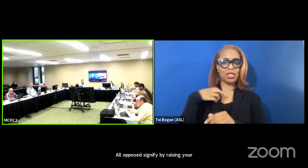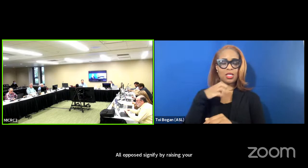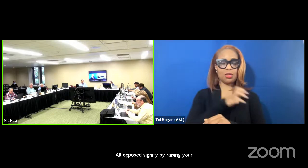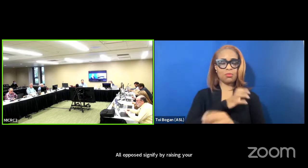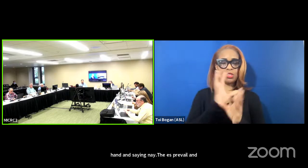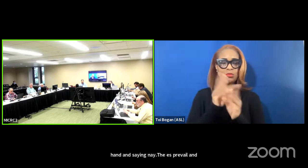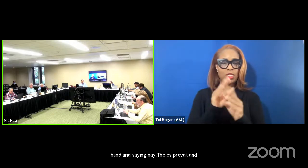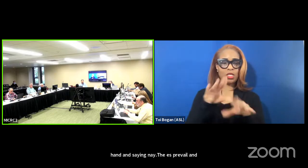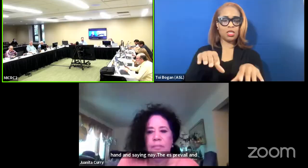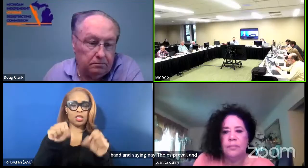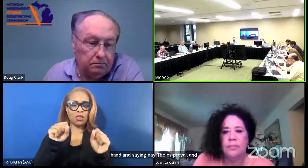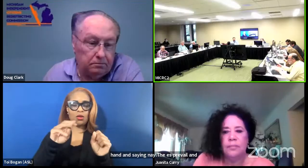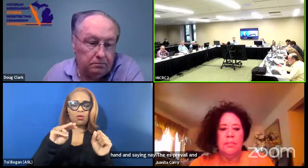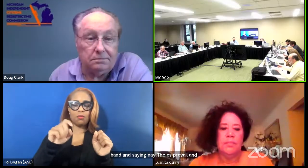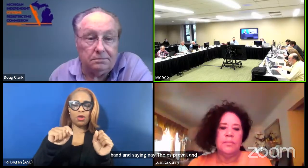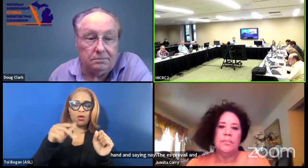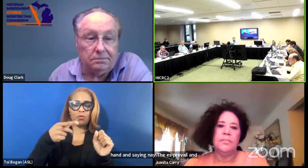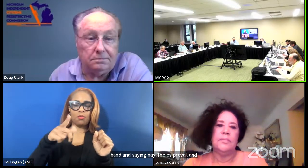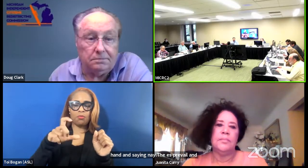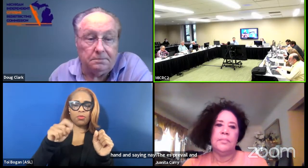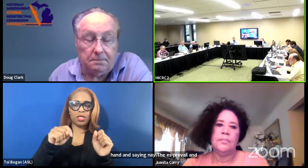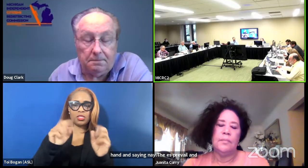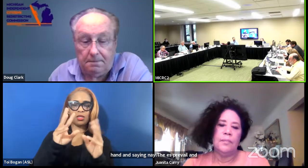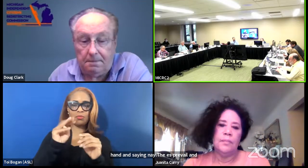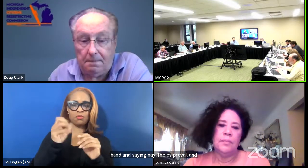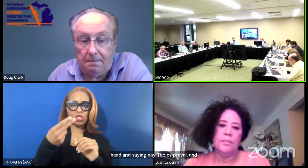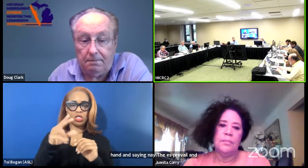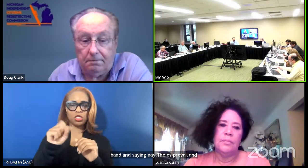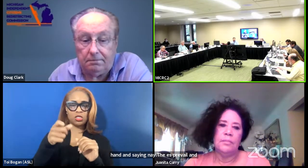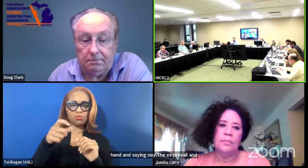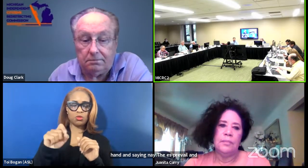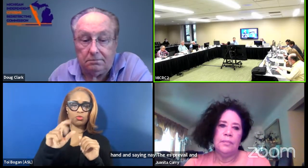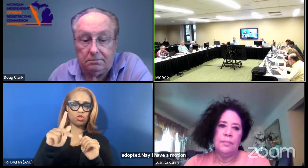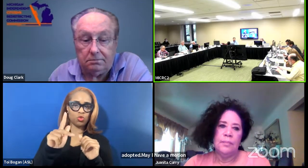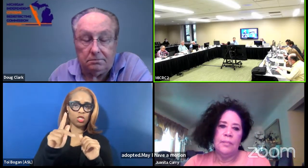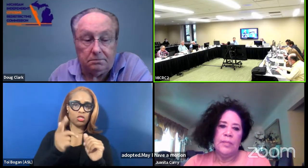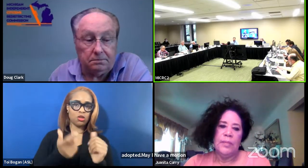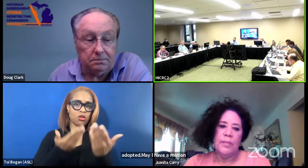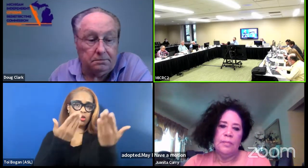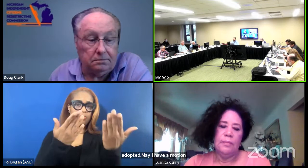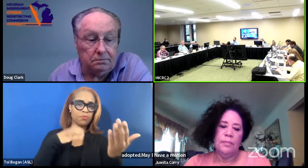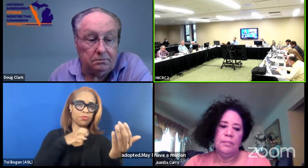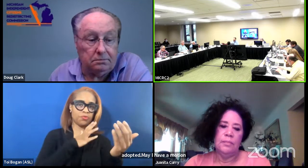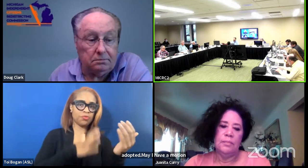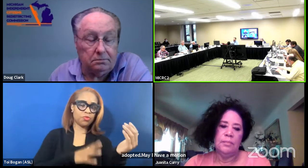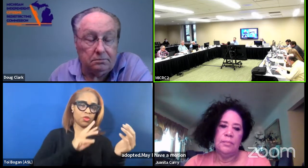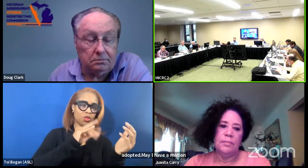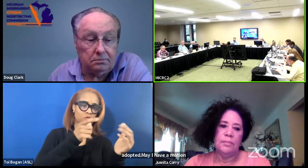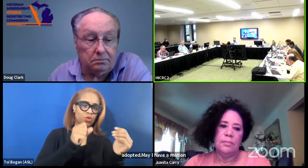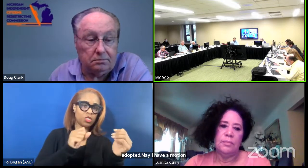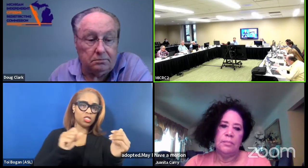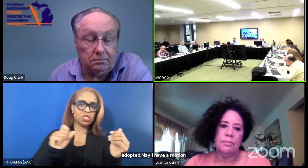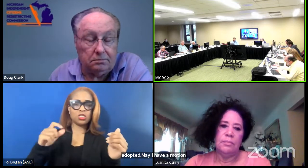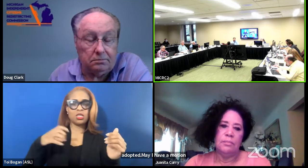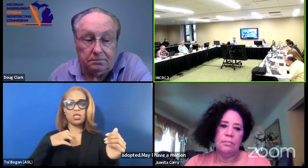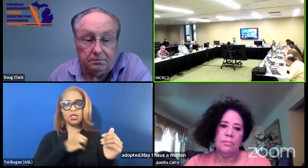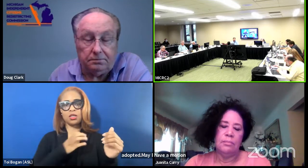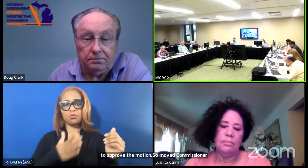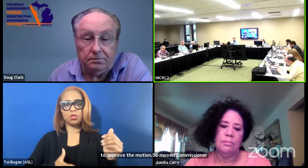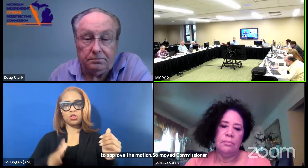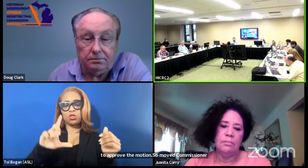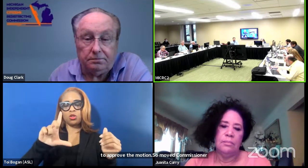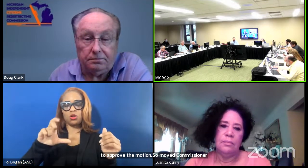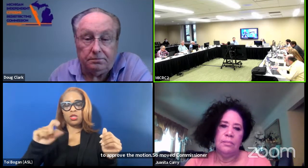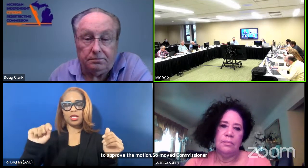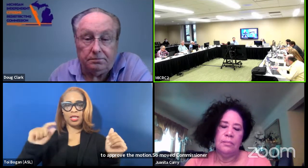held in mount pleasant michigan on september 23rd commissioner witches commissioner lett thank you